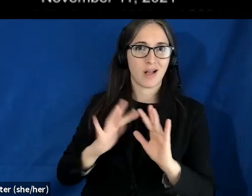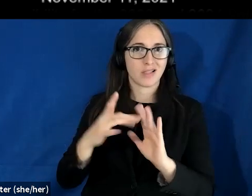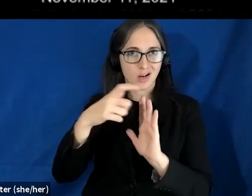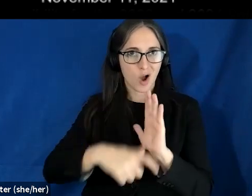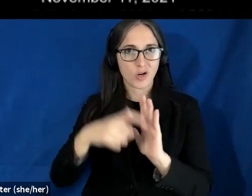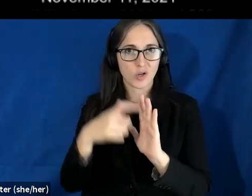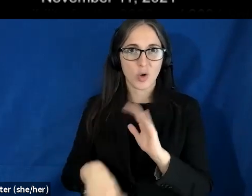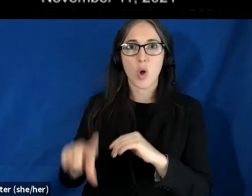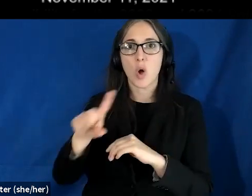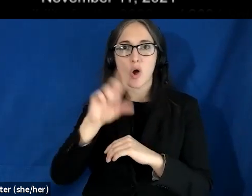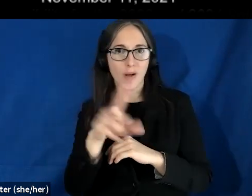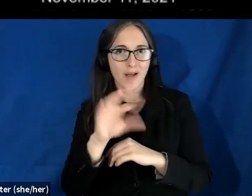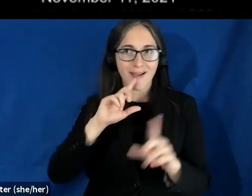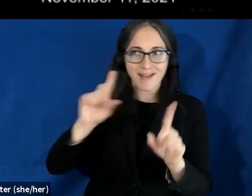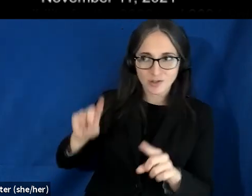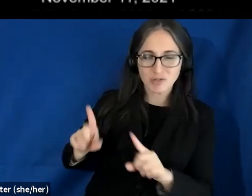And you'll even find